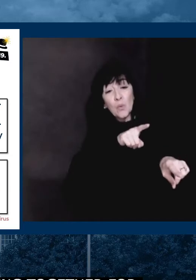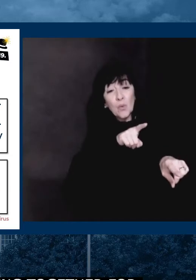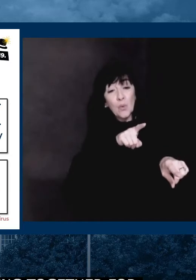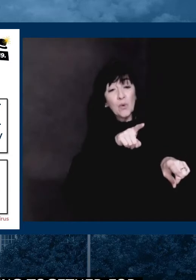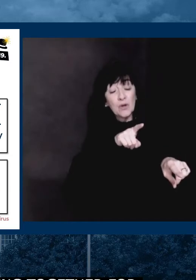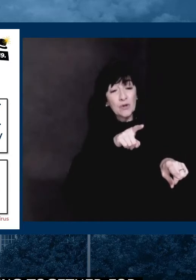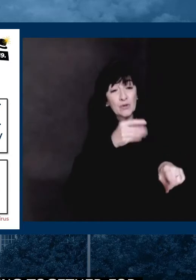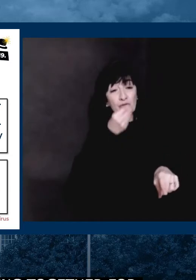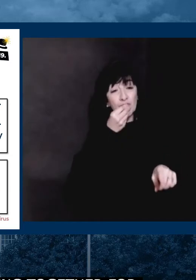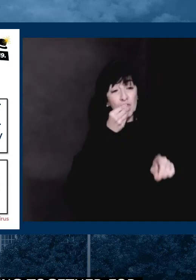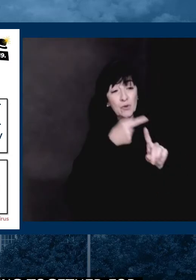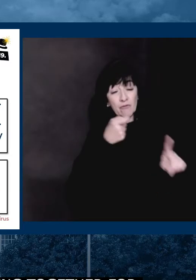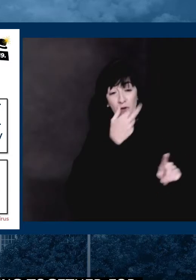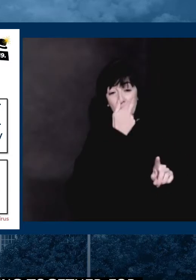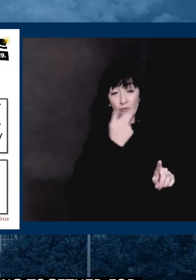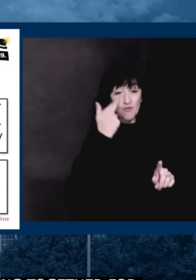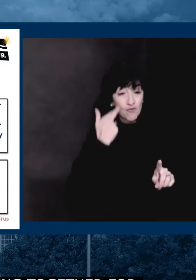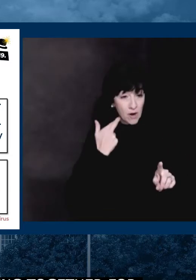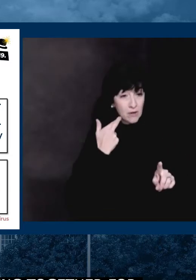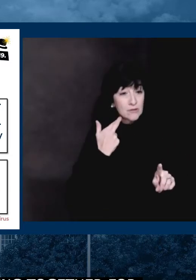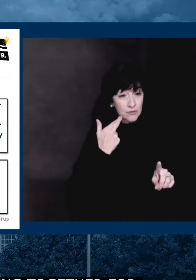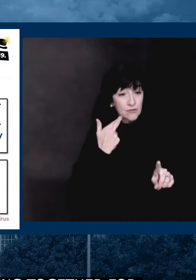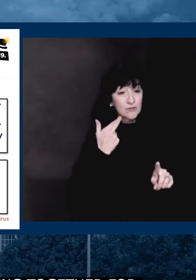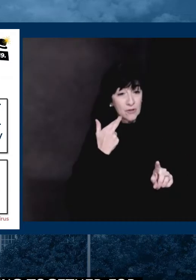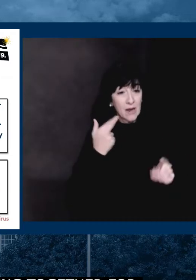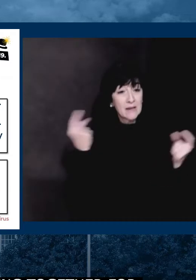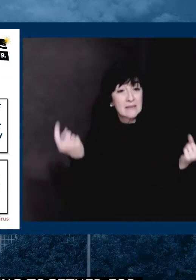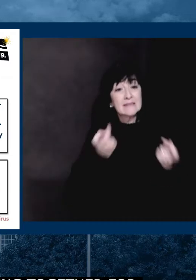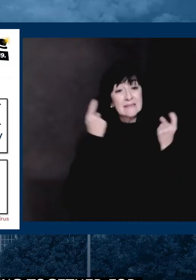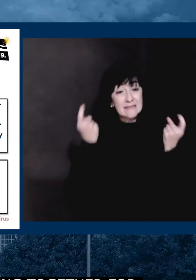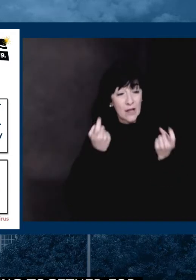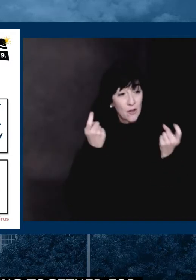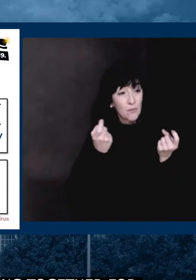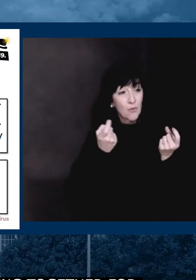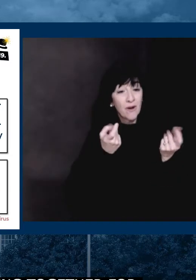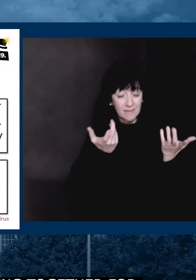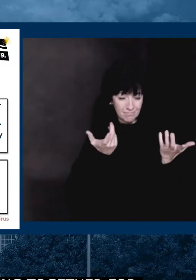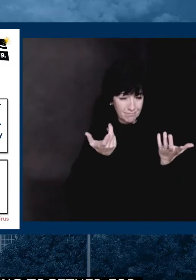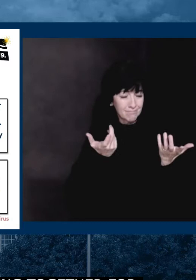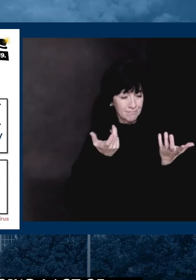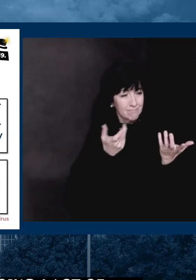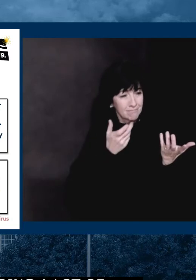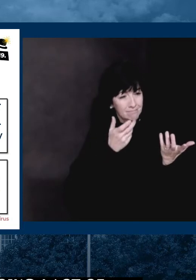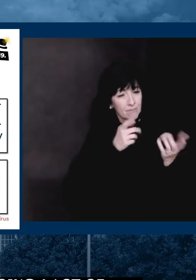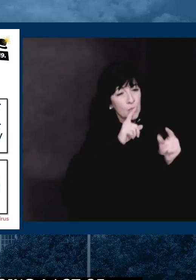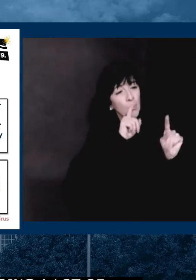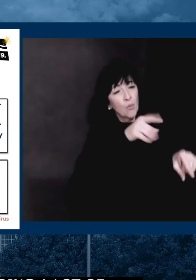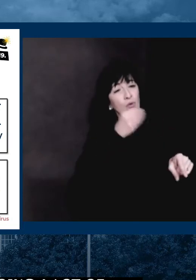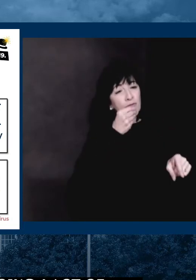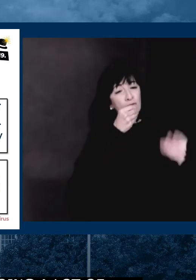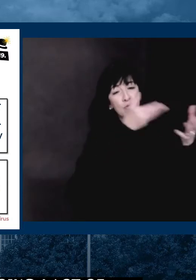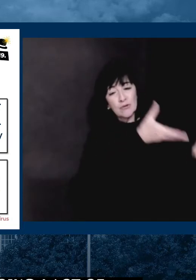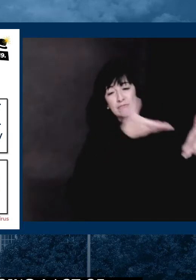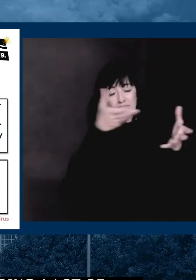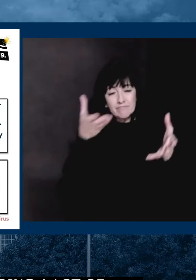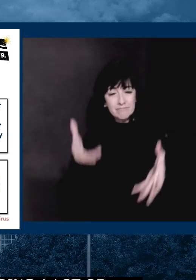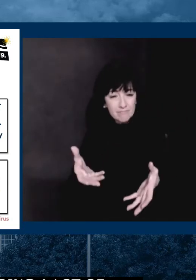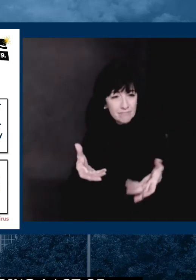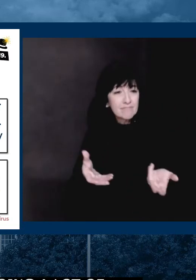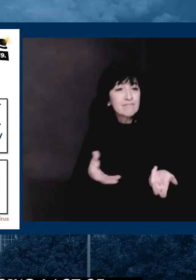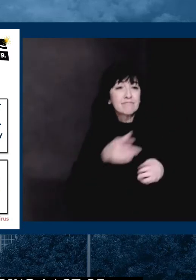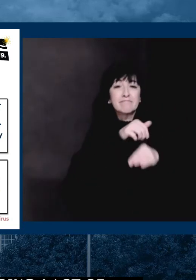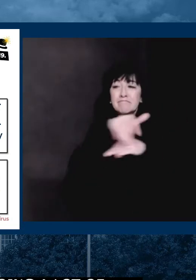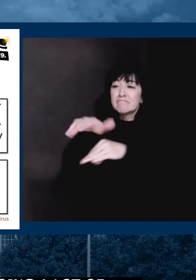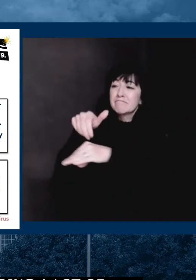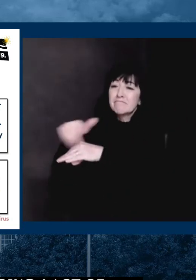your favorite local restaurants to celebrate with your immediate family. Holding Zoom parties to try to guess each other's New